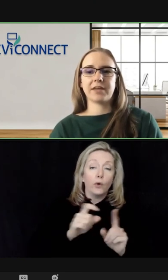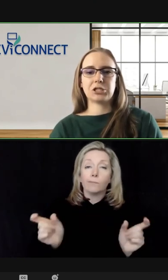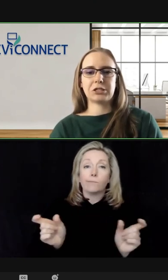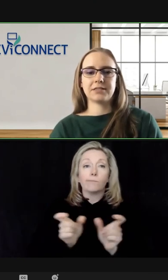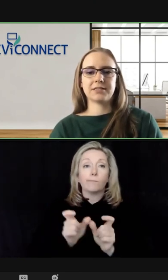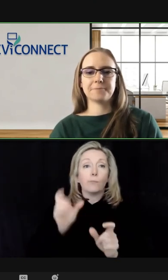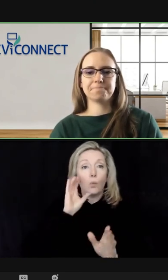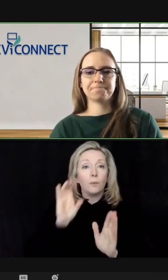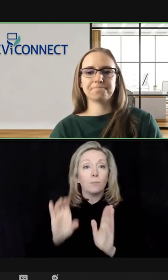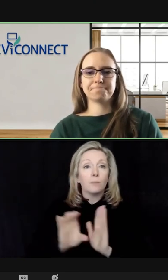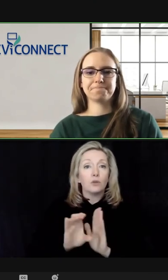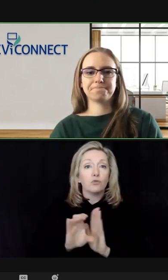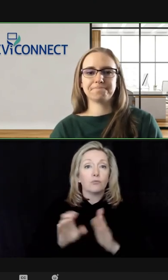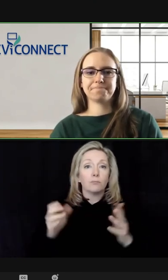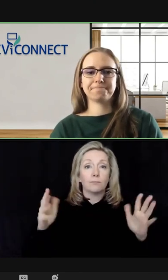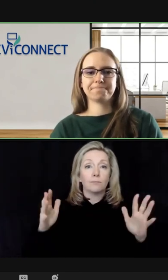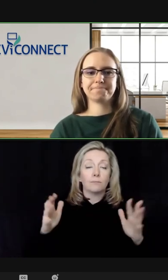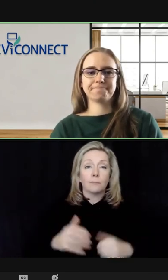additional modifications.